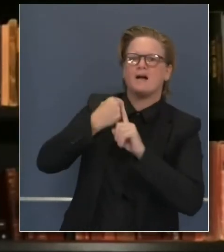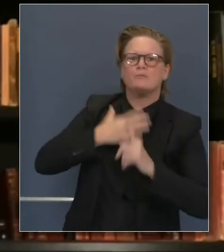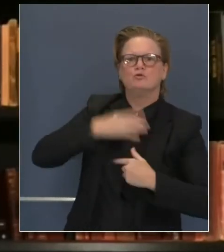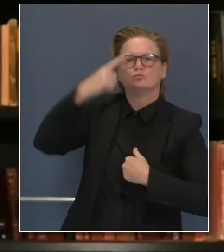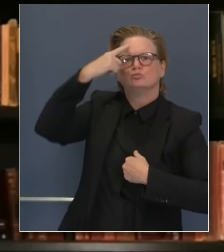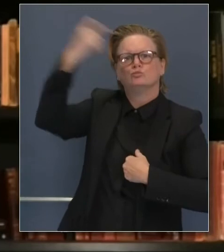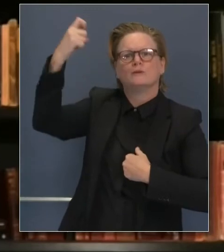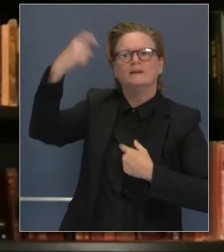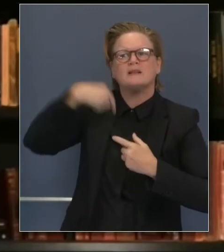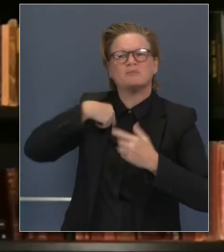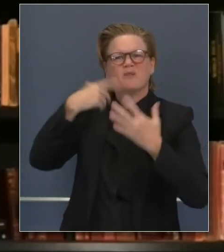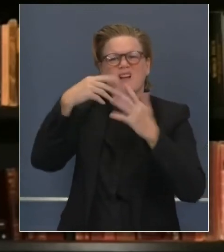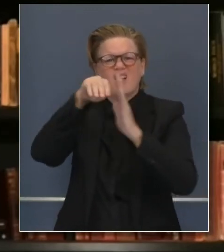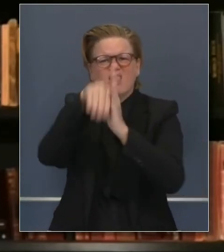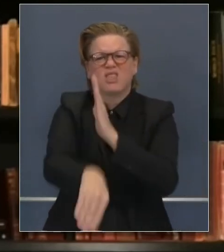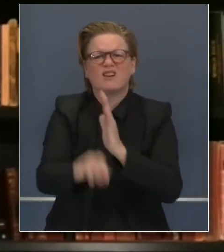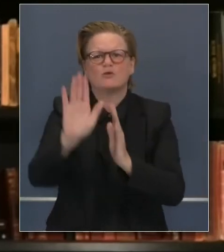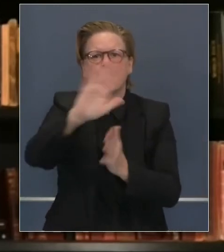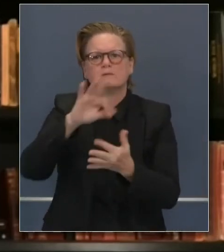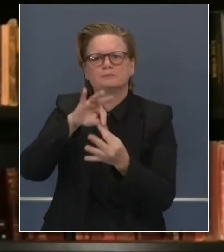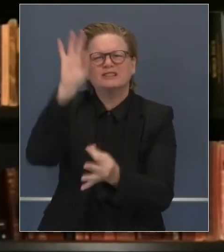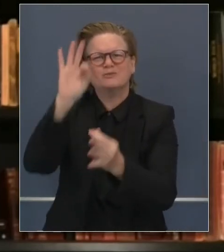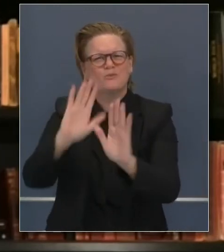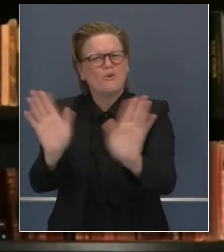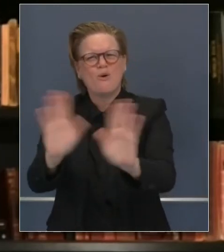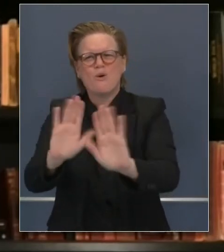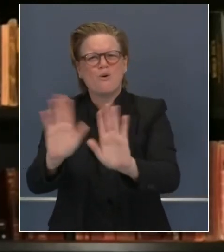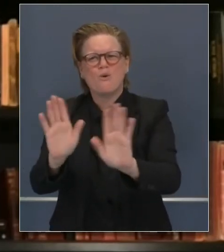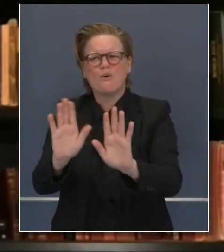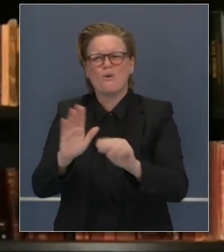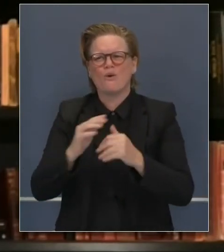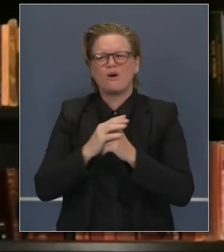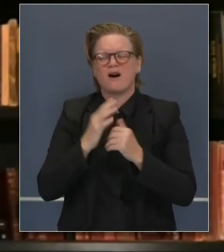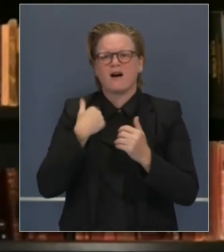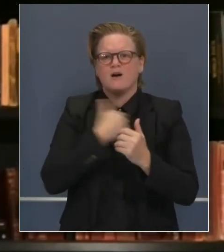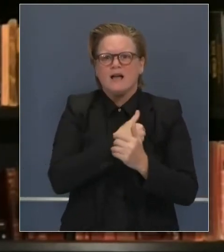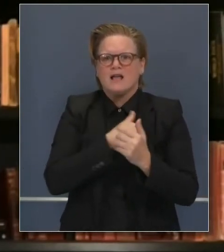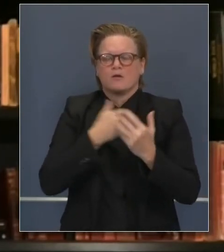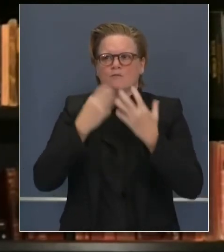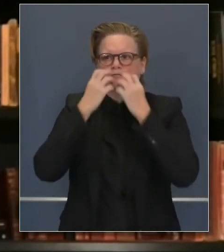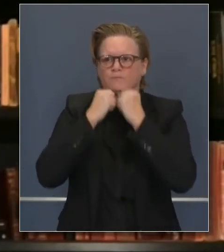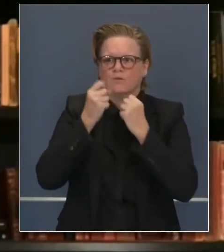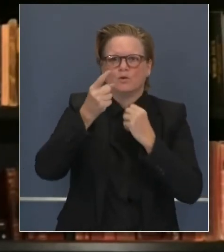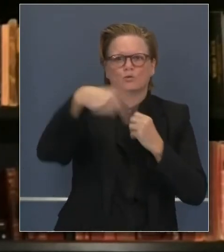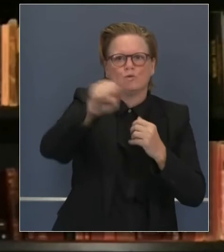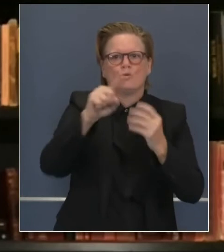appreciation for all of you, and want to do everything in our power to be there and be